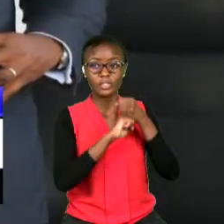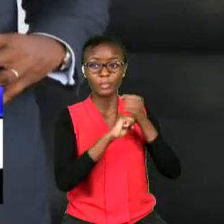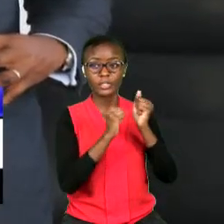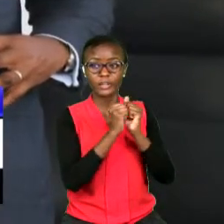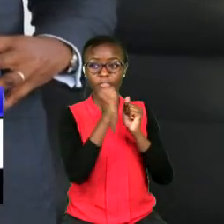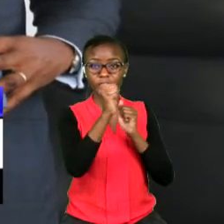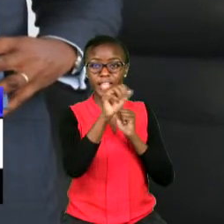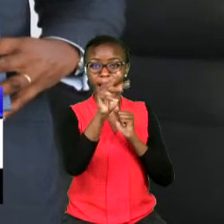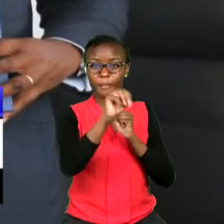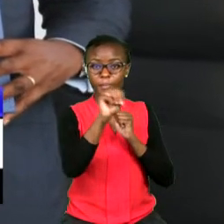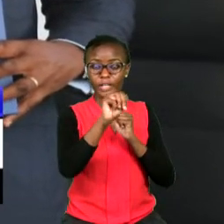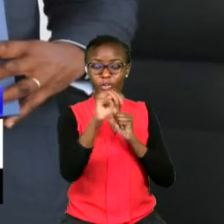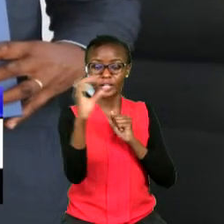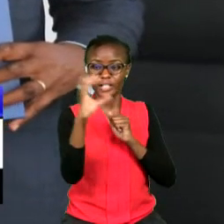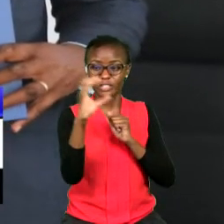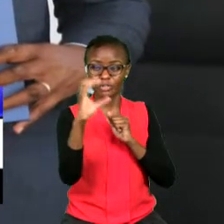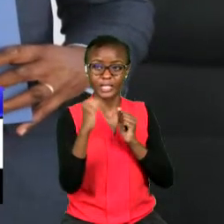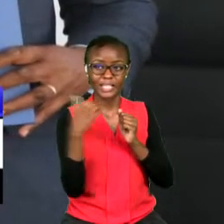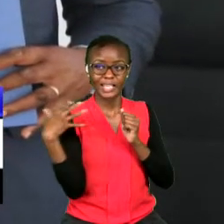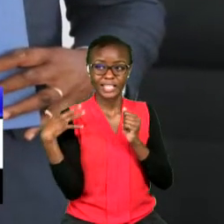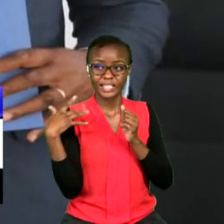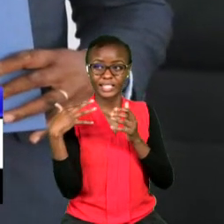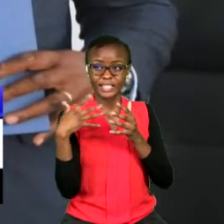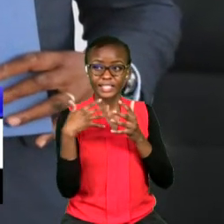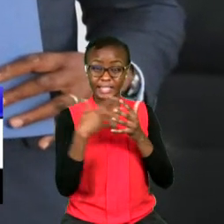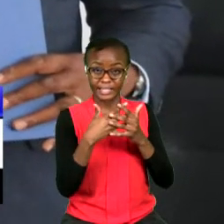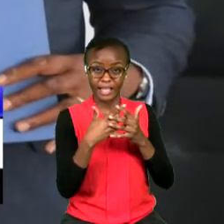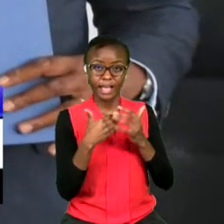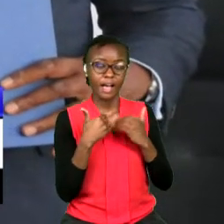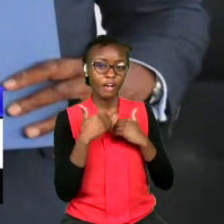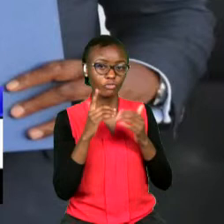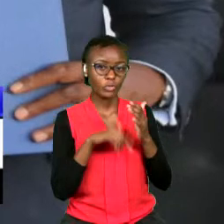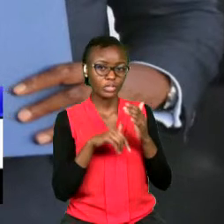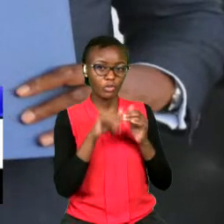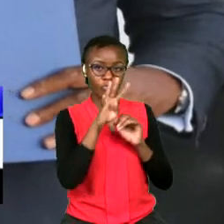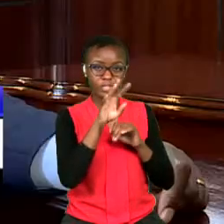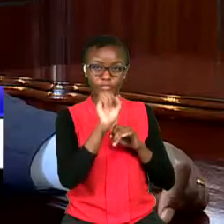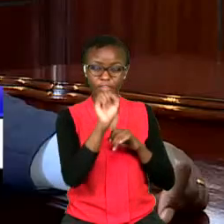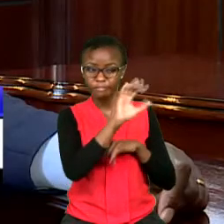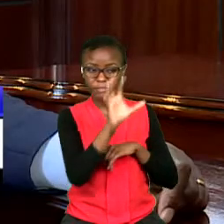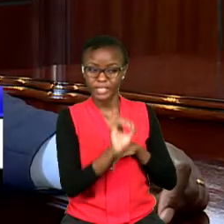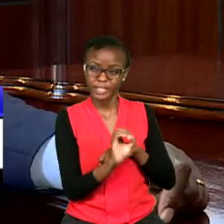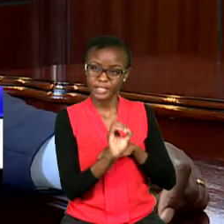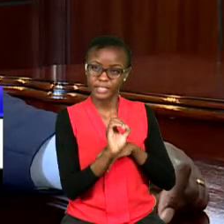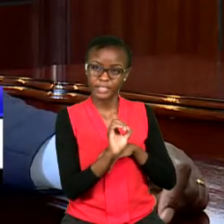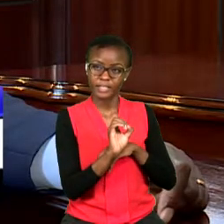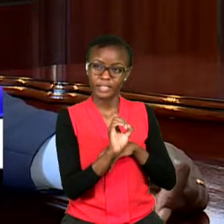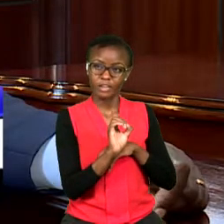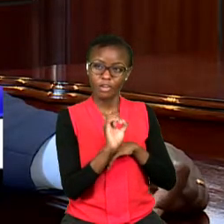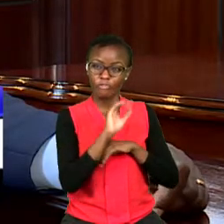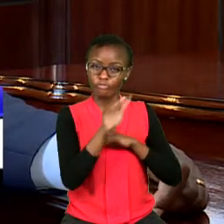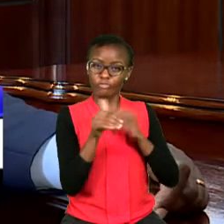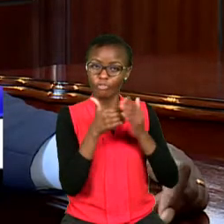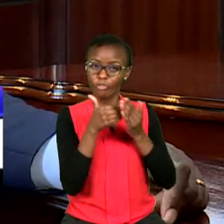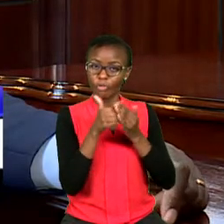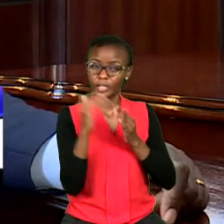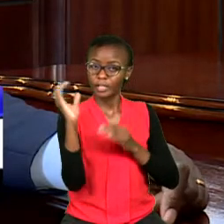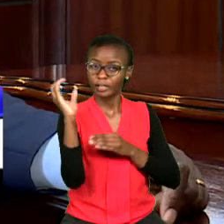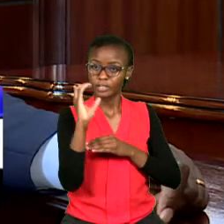million customers. Looking back, we accommodated up to 45% of our